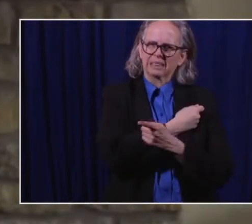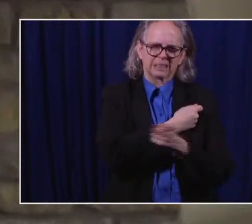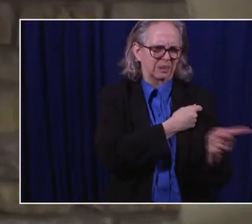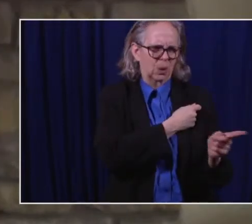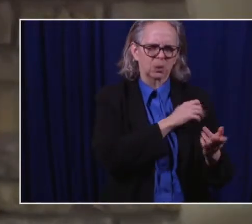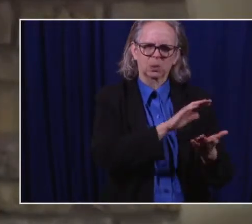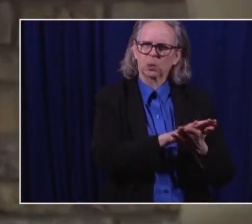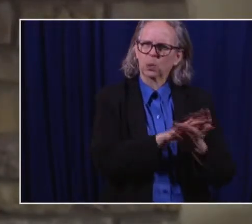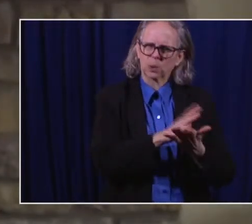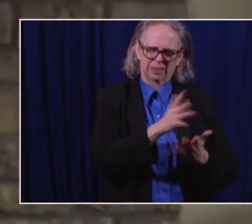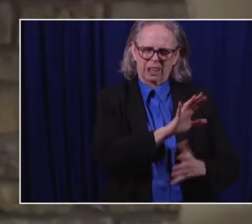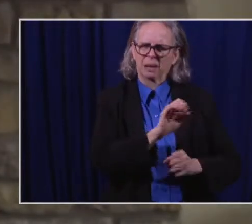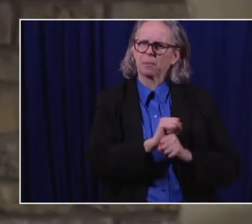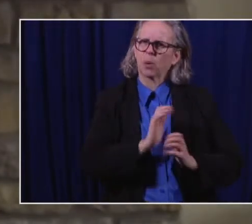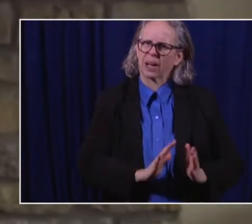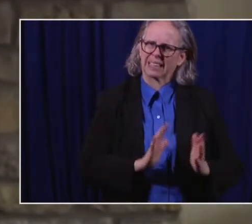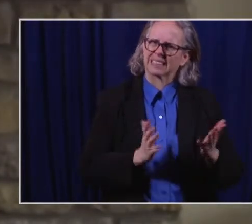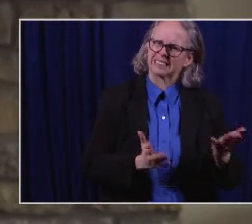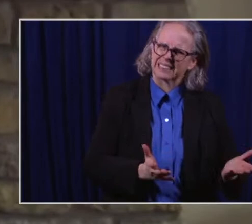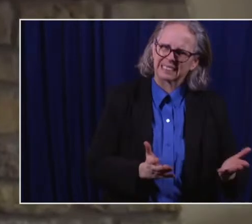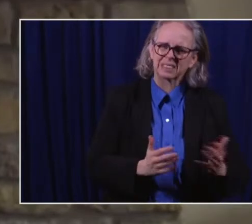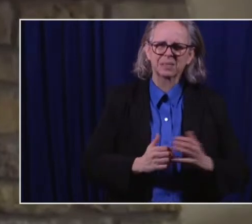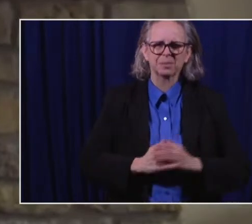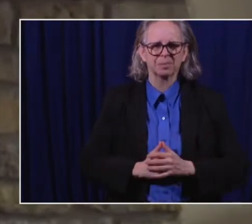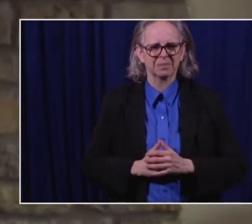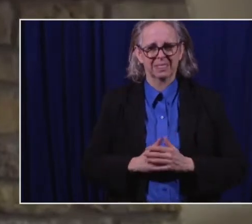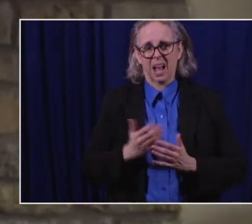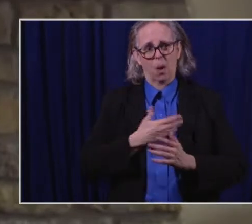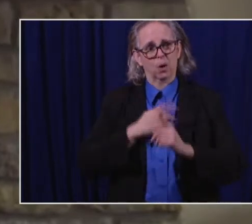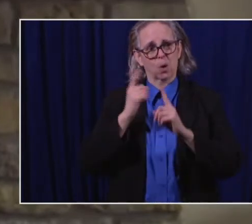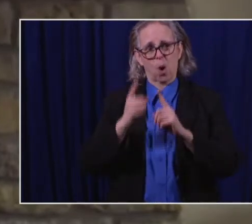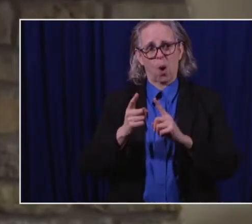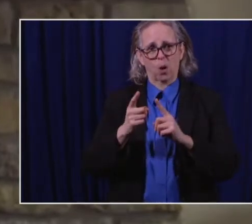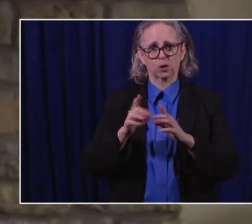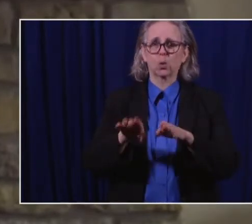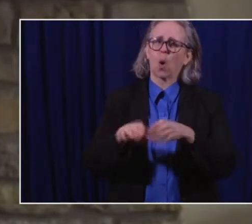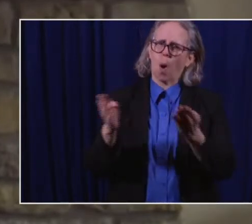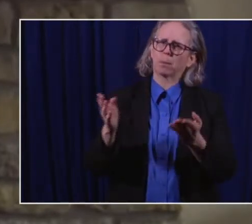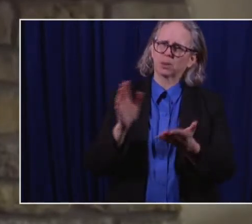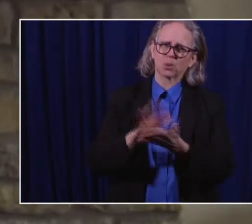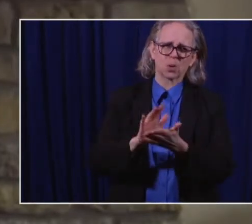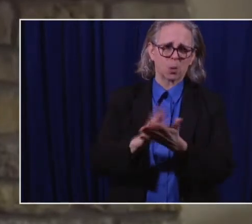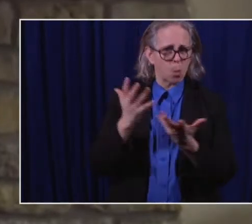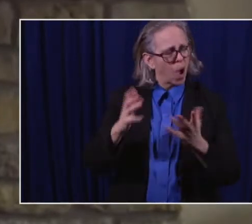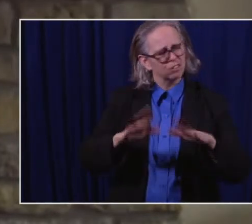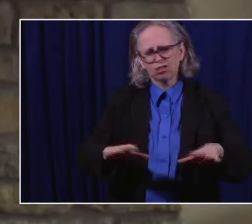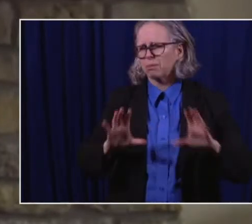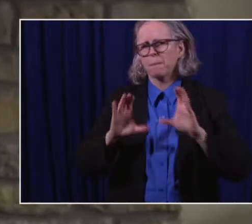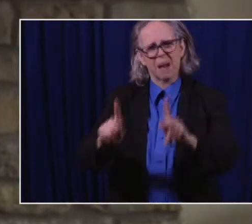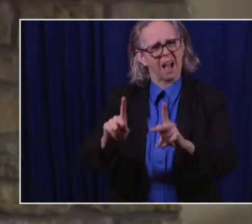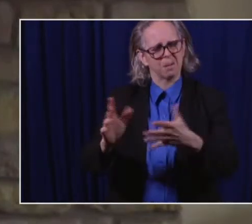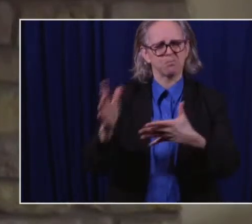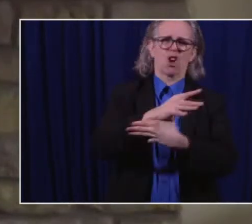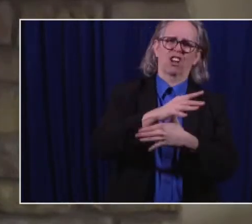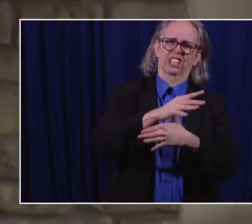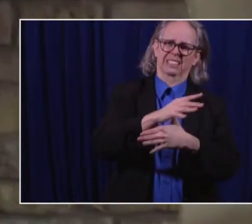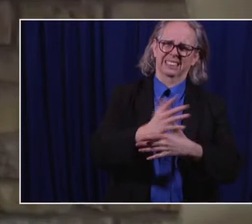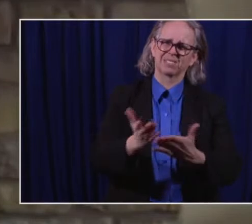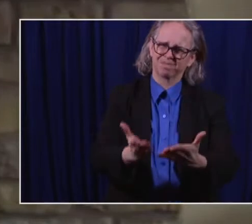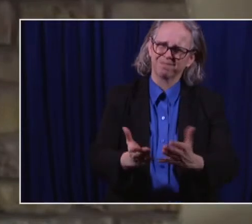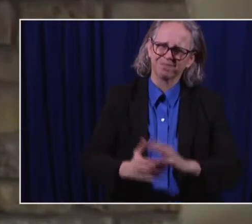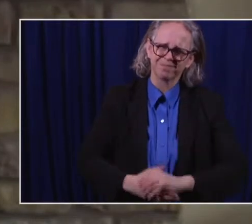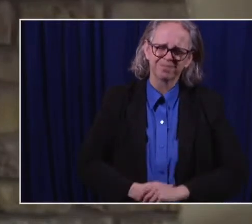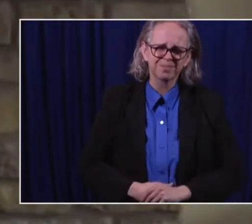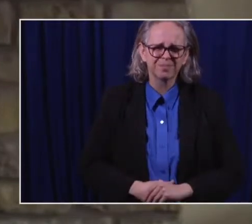them. But the ultimate goal was to get kids back in school. We have based what decisions